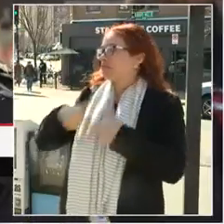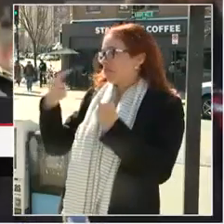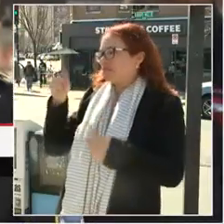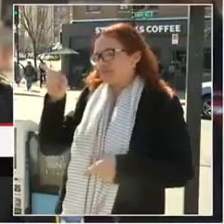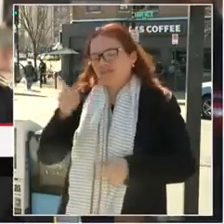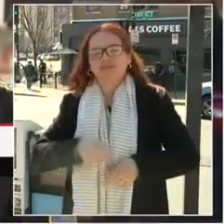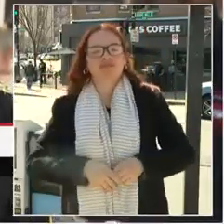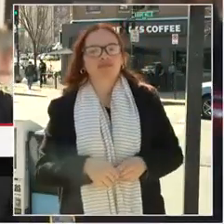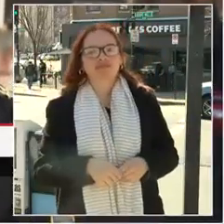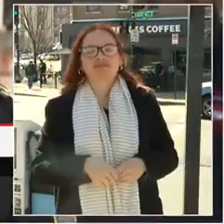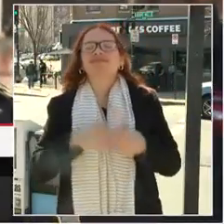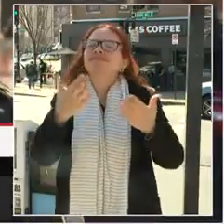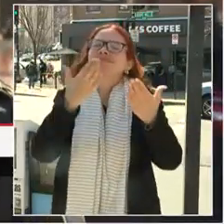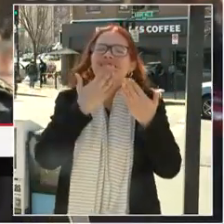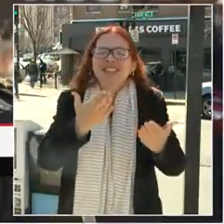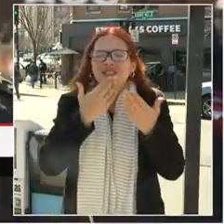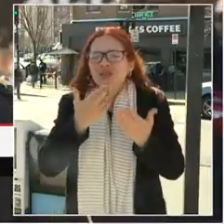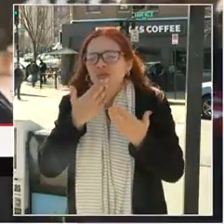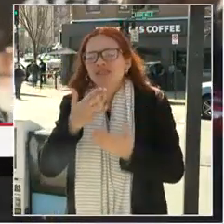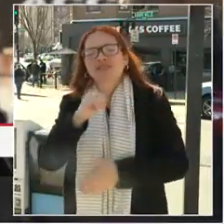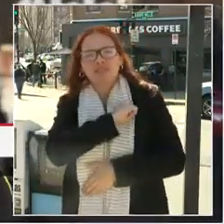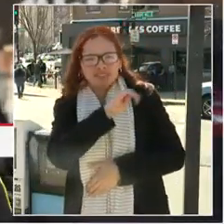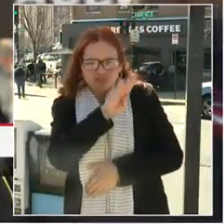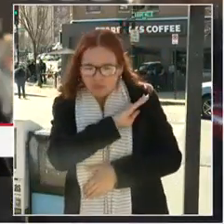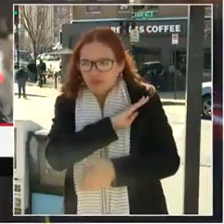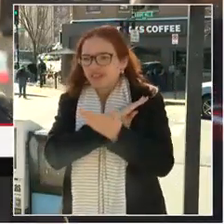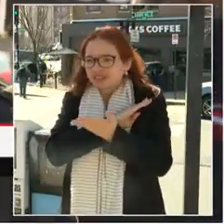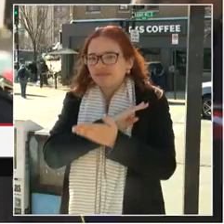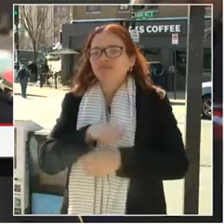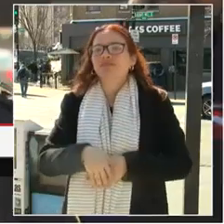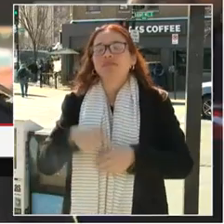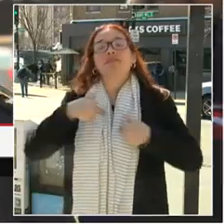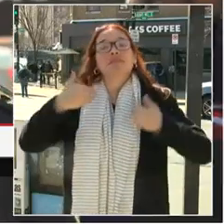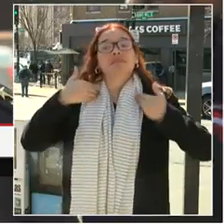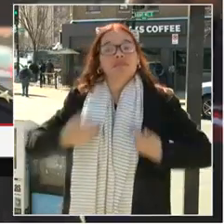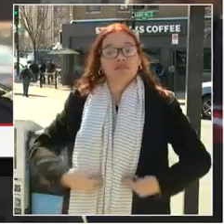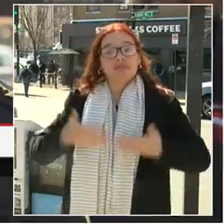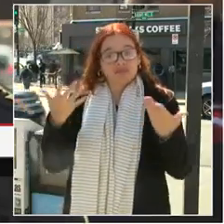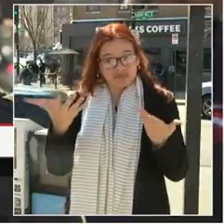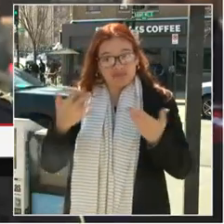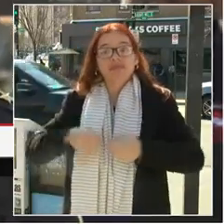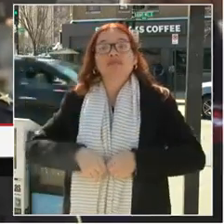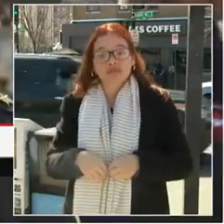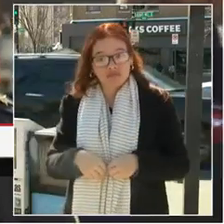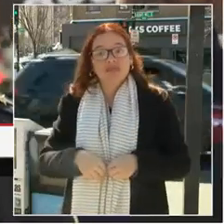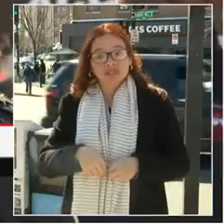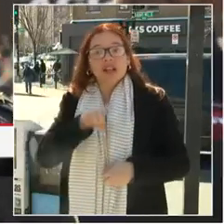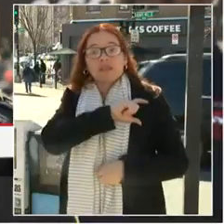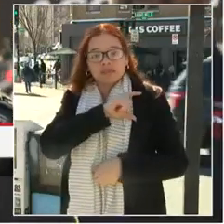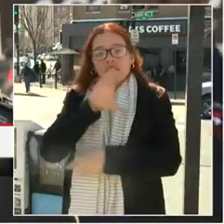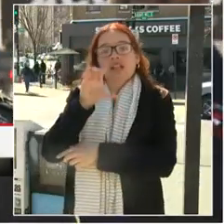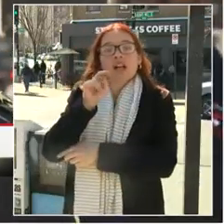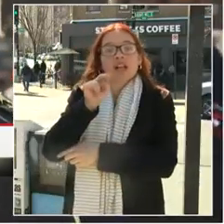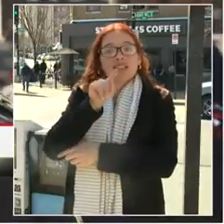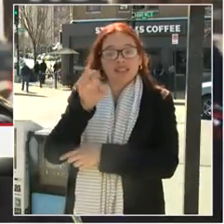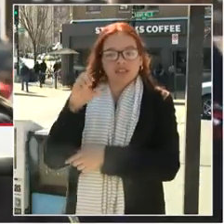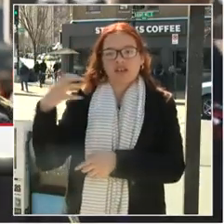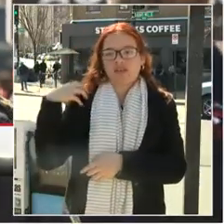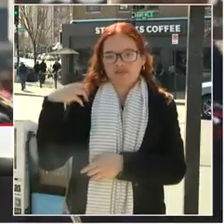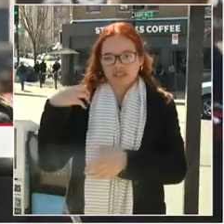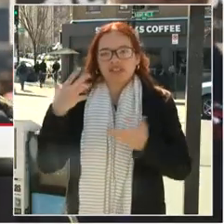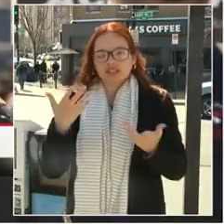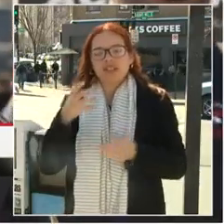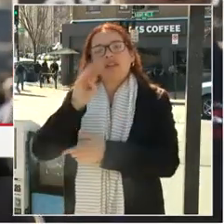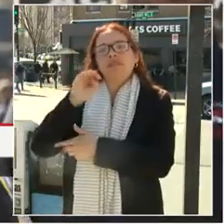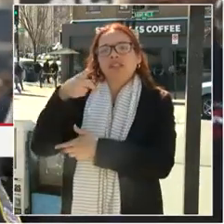Thank you, Madam Mayor. I'm Robert J. Conti III, Chief of Police here in the Metropolitan Police Department, and I want to thank the Mayor for